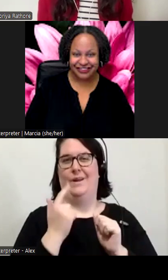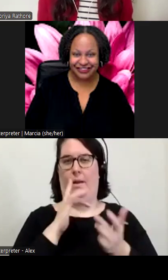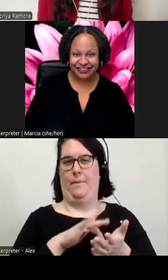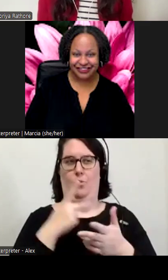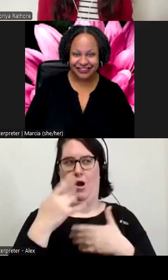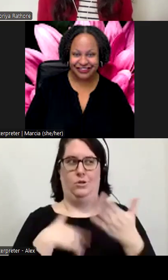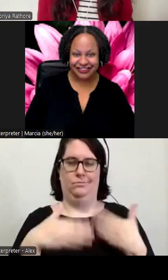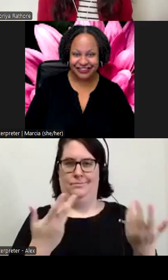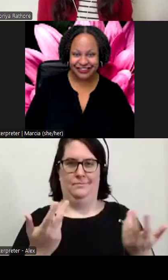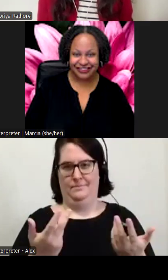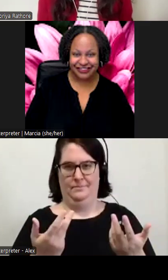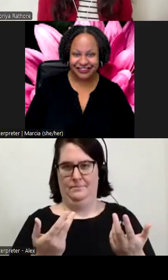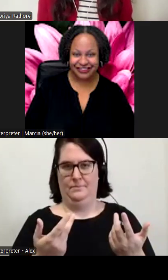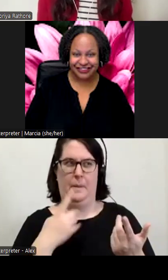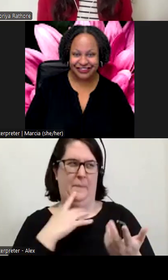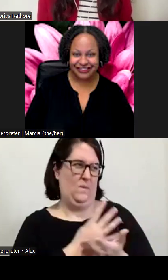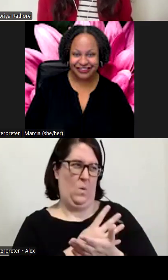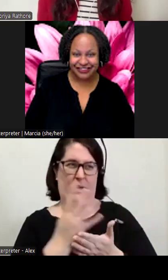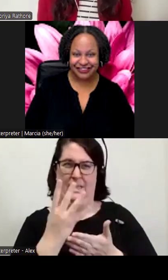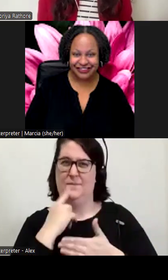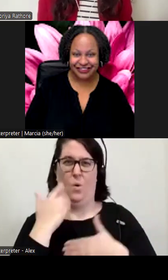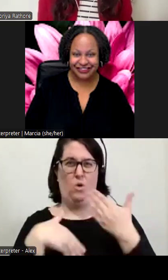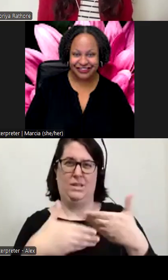it takes around 4 weeks to process.